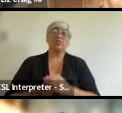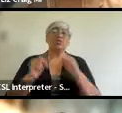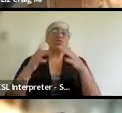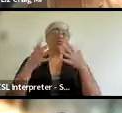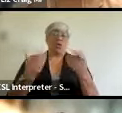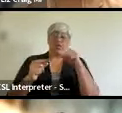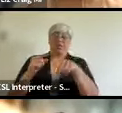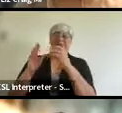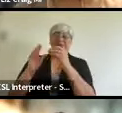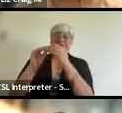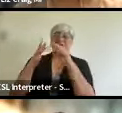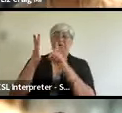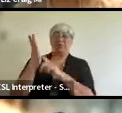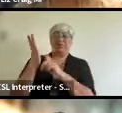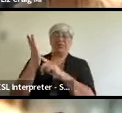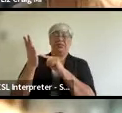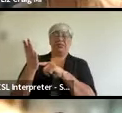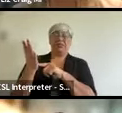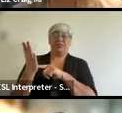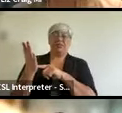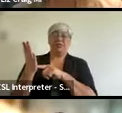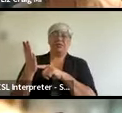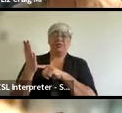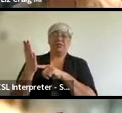to dot out